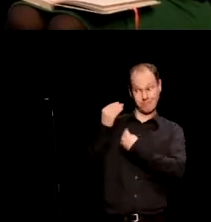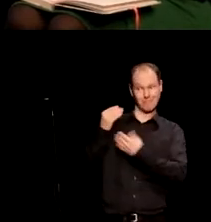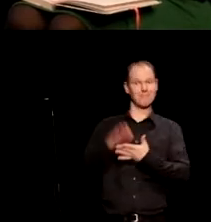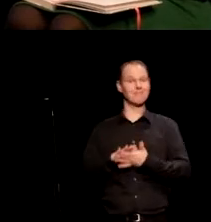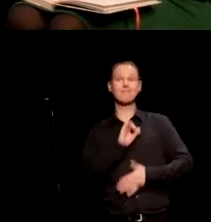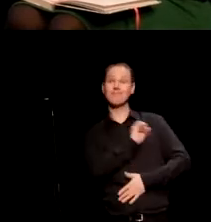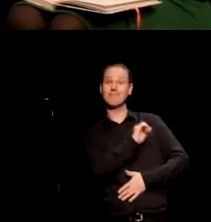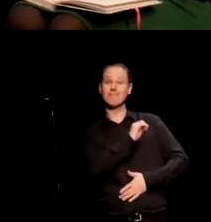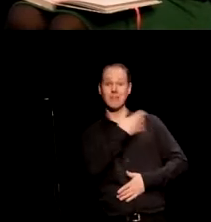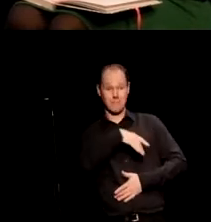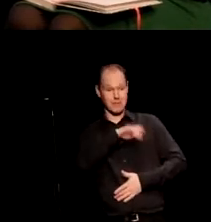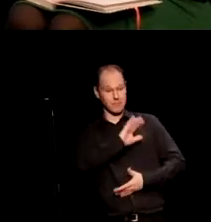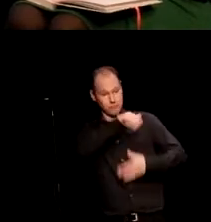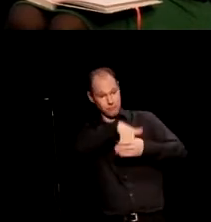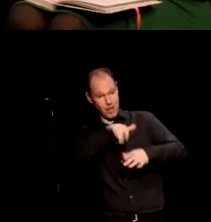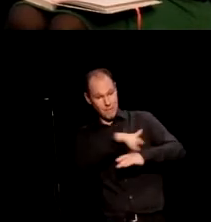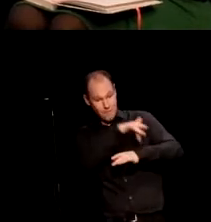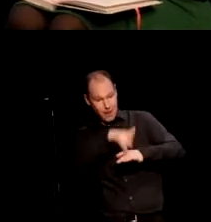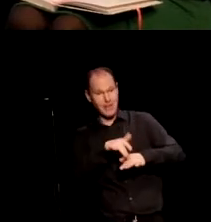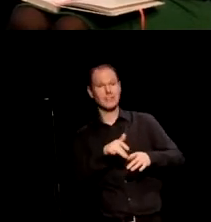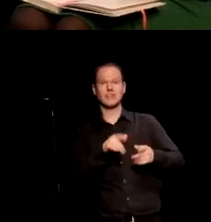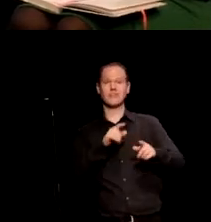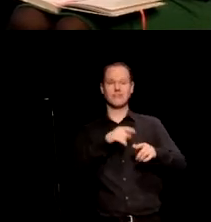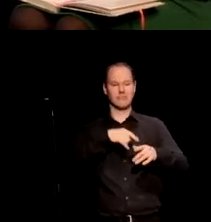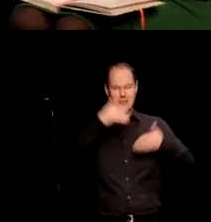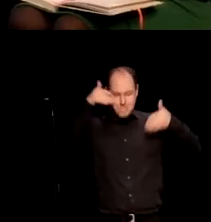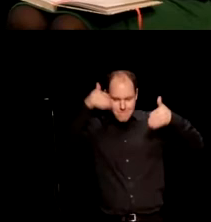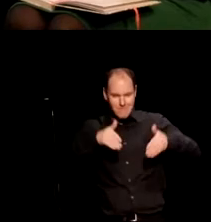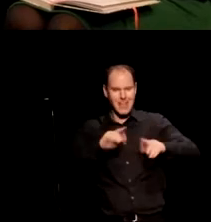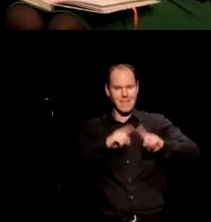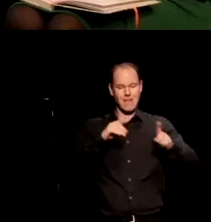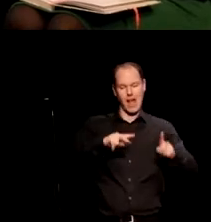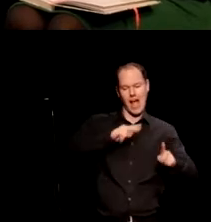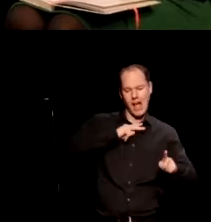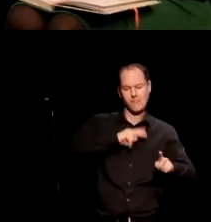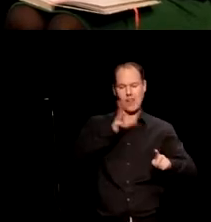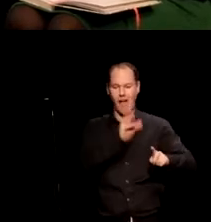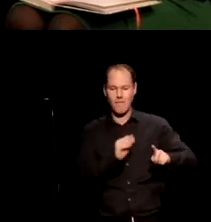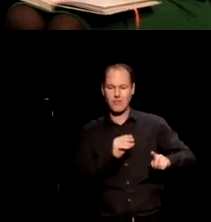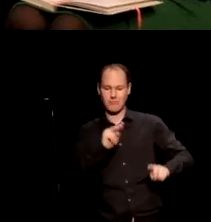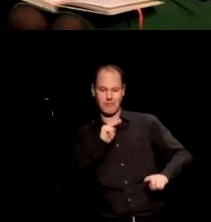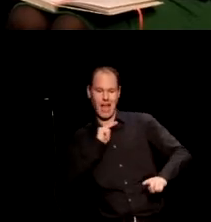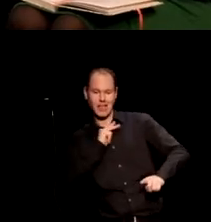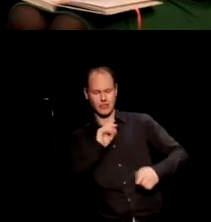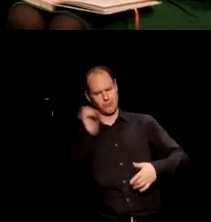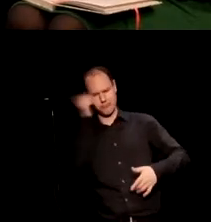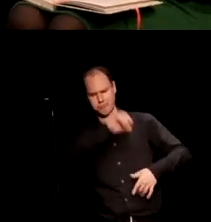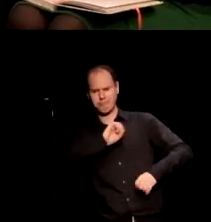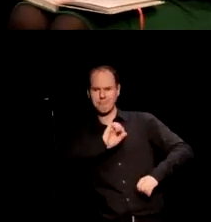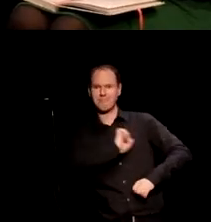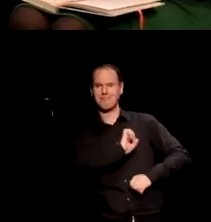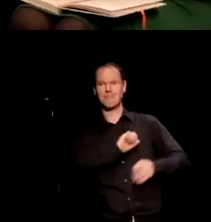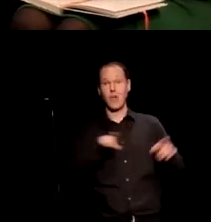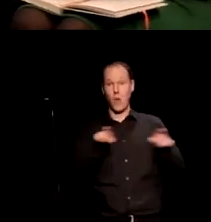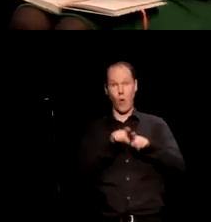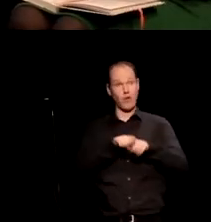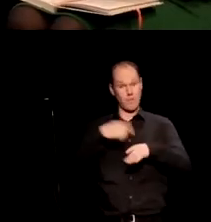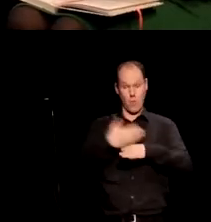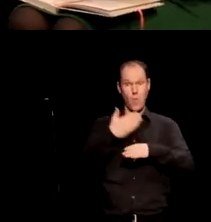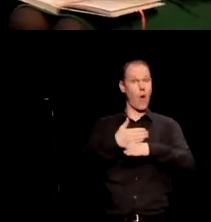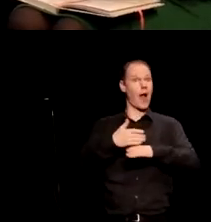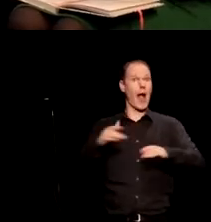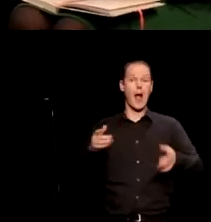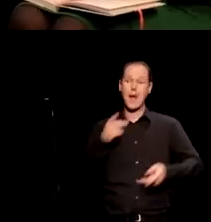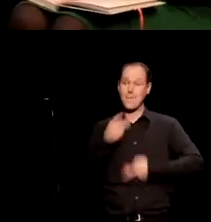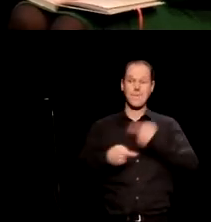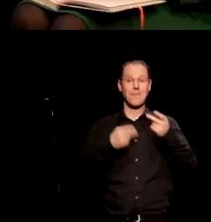credits include plays utilising actors and accents from the African diaspora, along with some work on large scale musicals, which I'm sorry we didn't